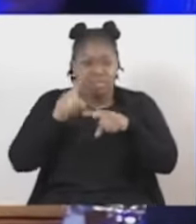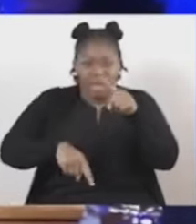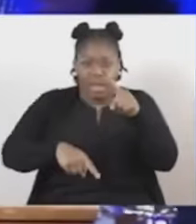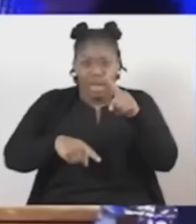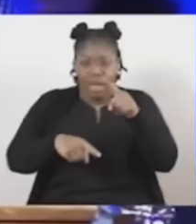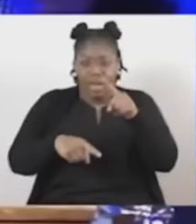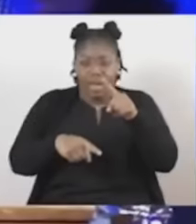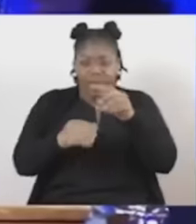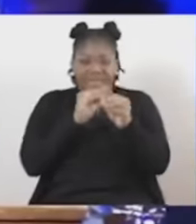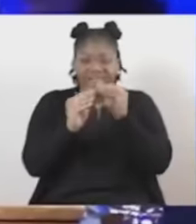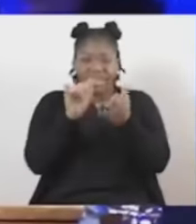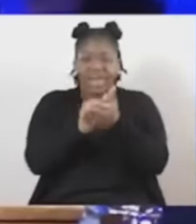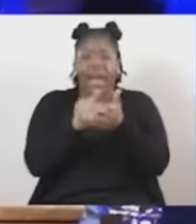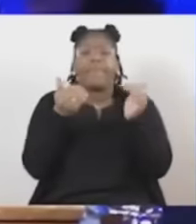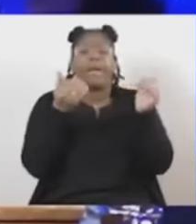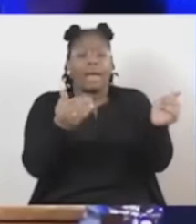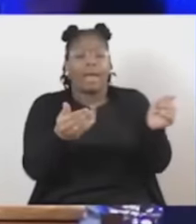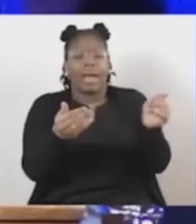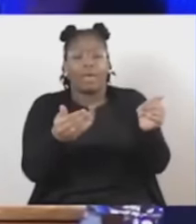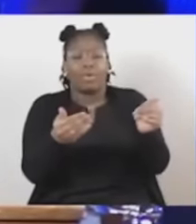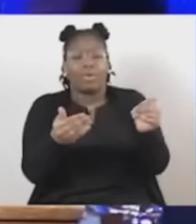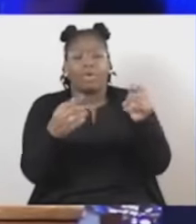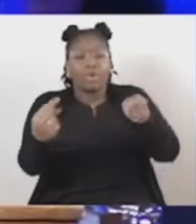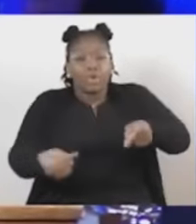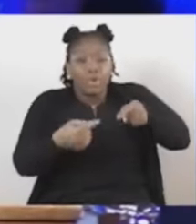let you fall apart in the courtyard.